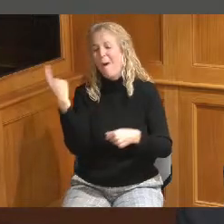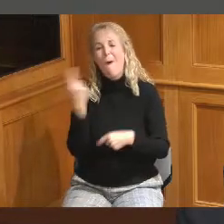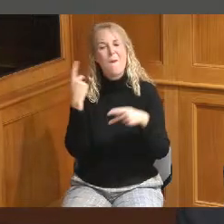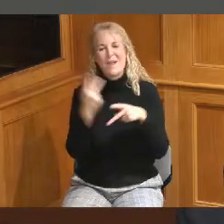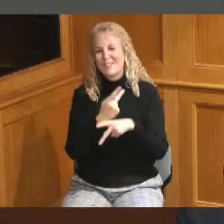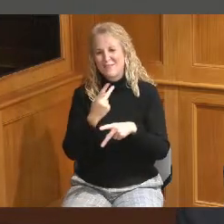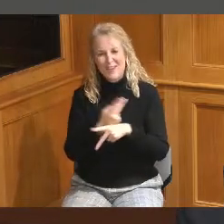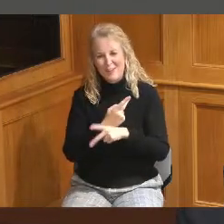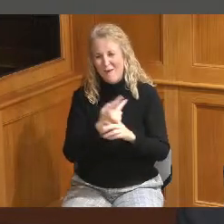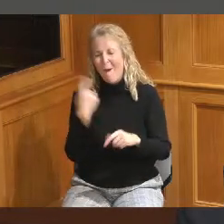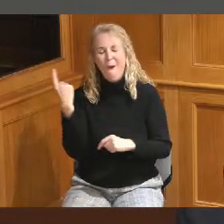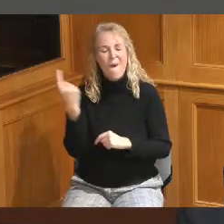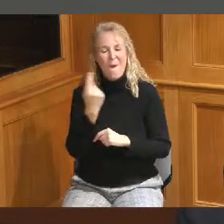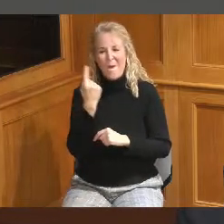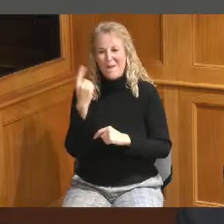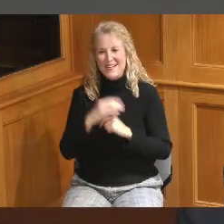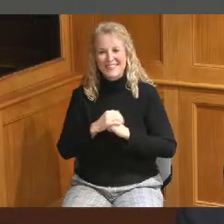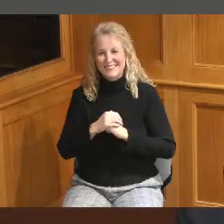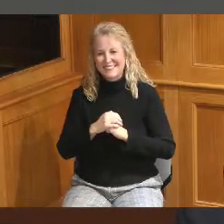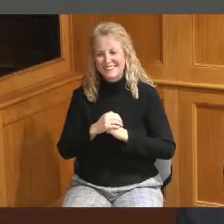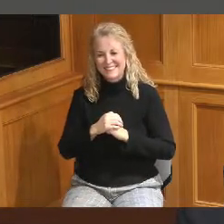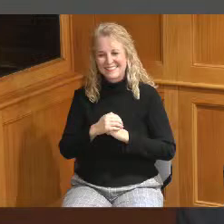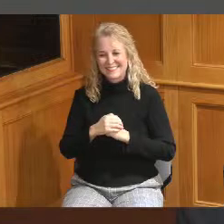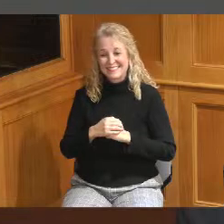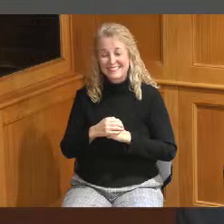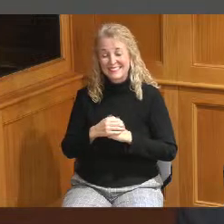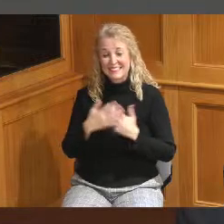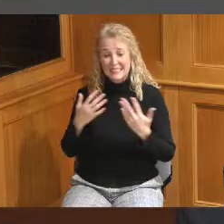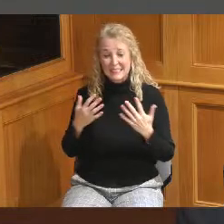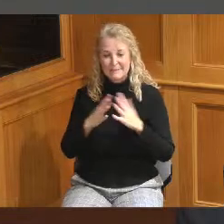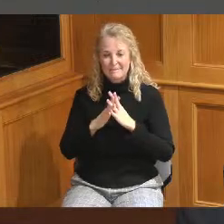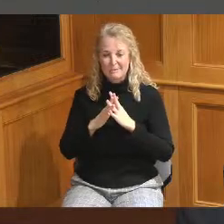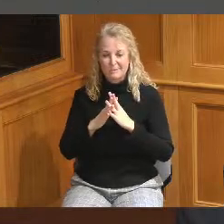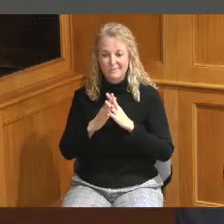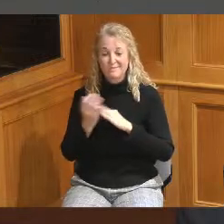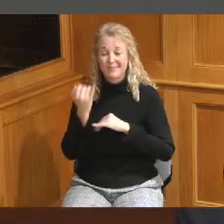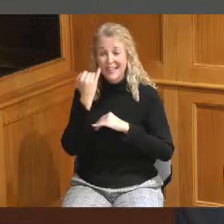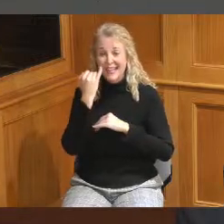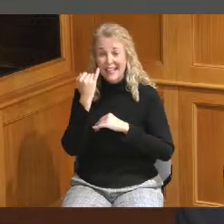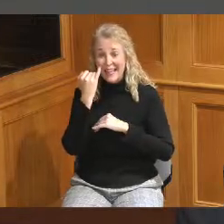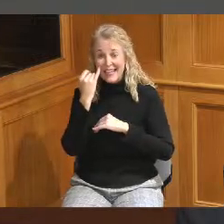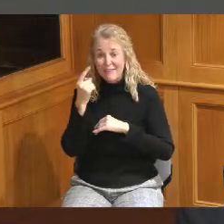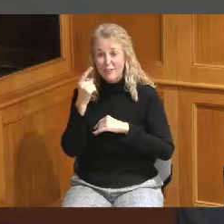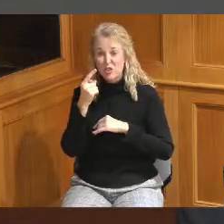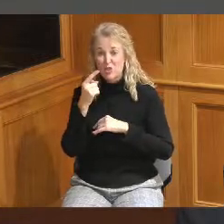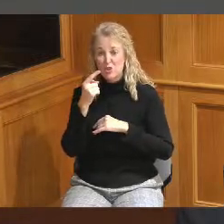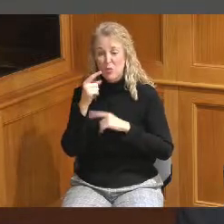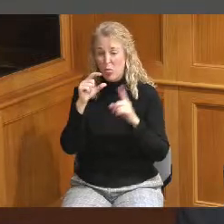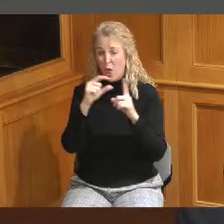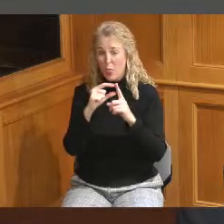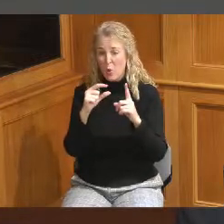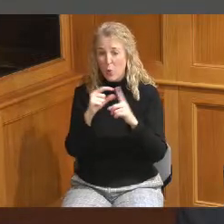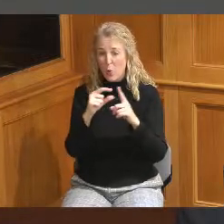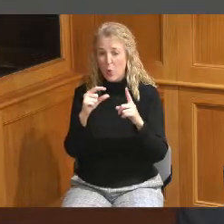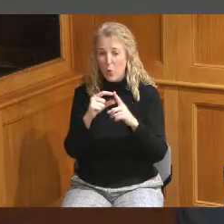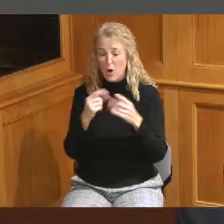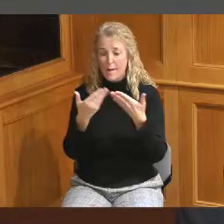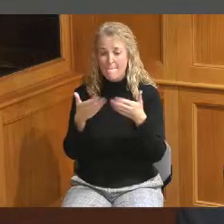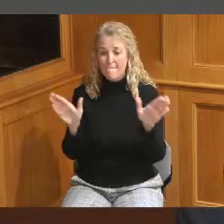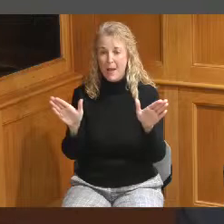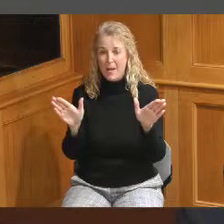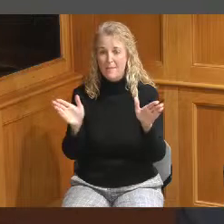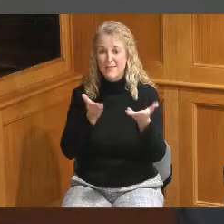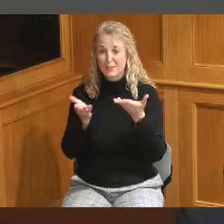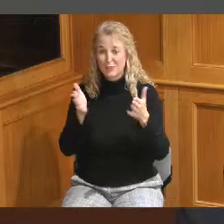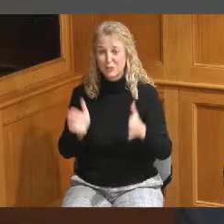every aspect of what he does, I think if you were to literally look up the definition of public servant and the